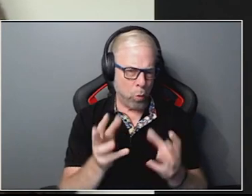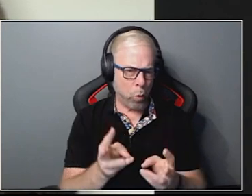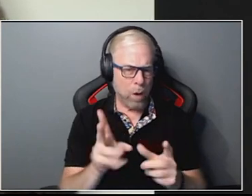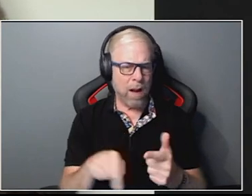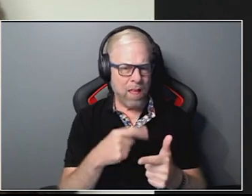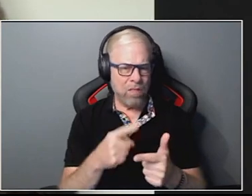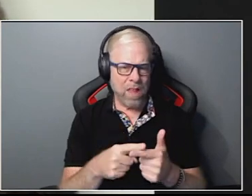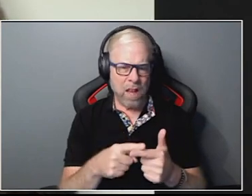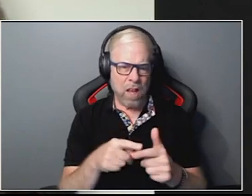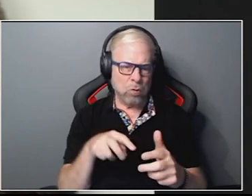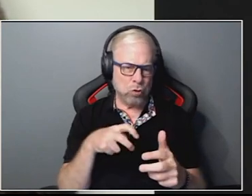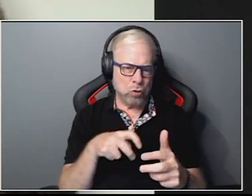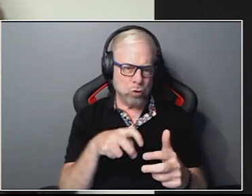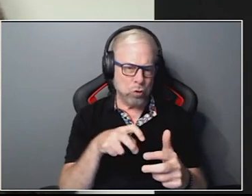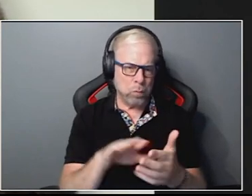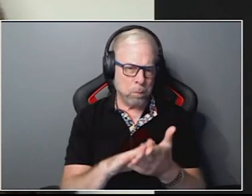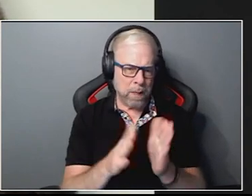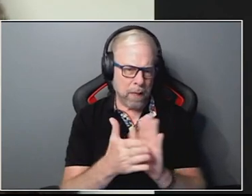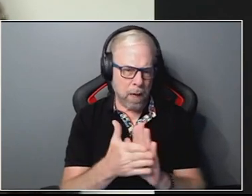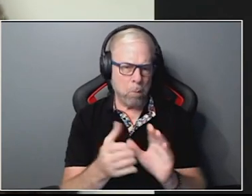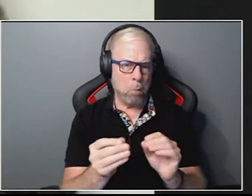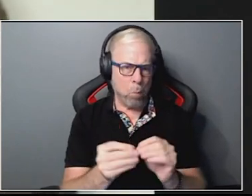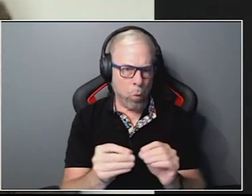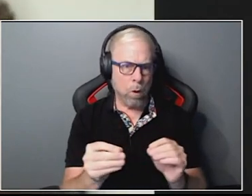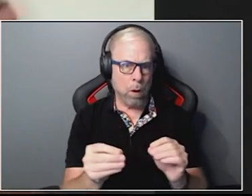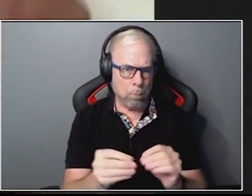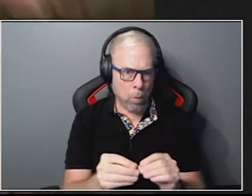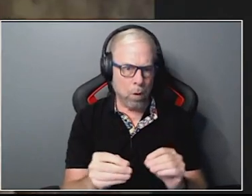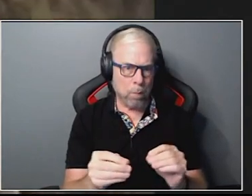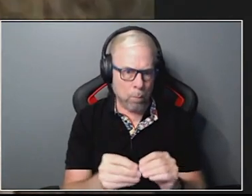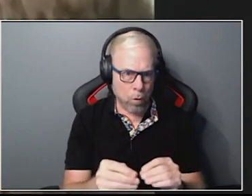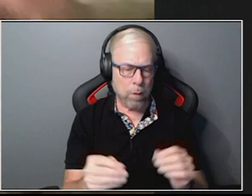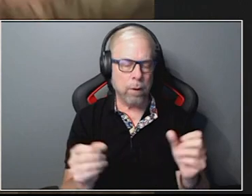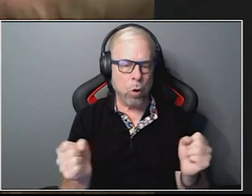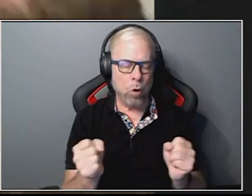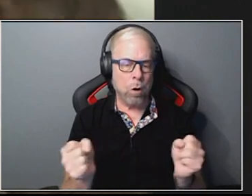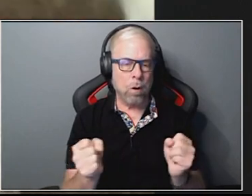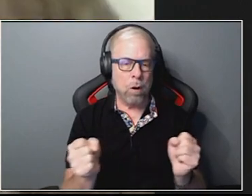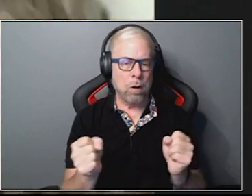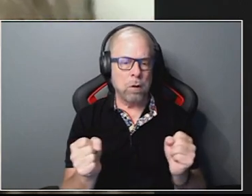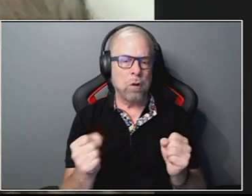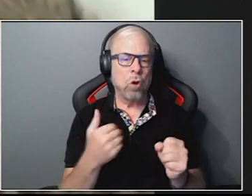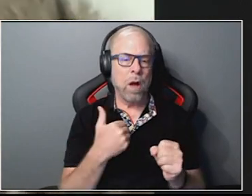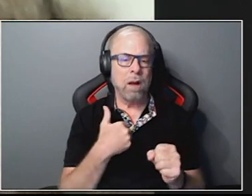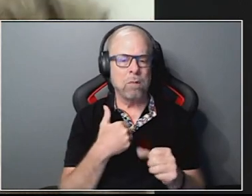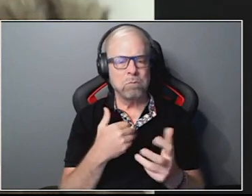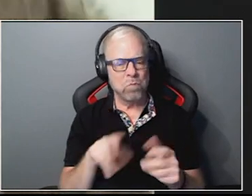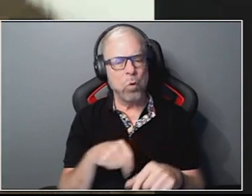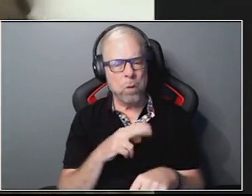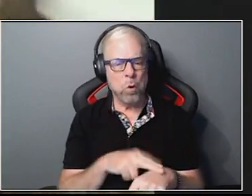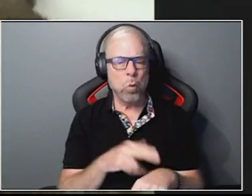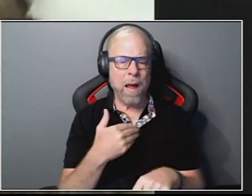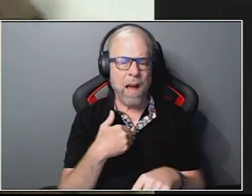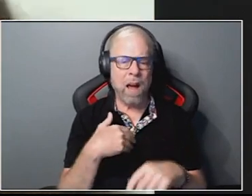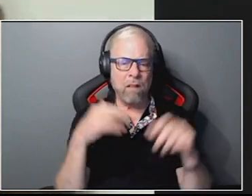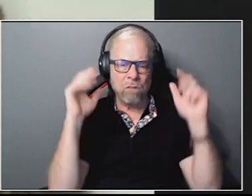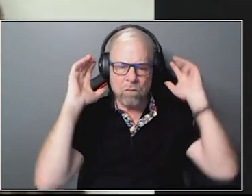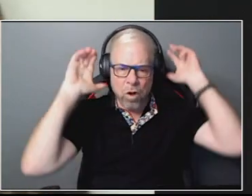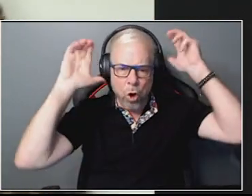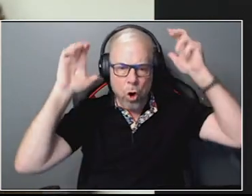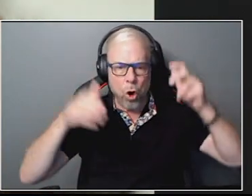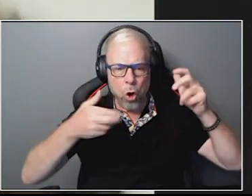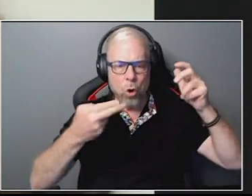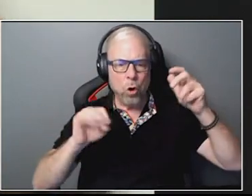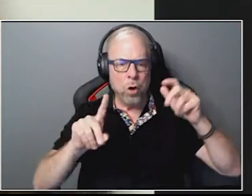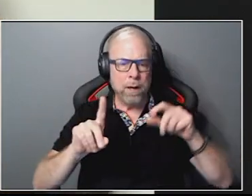got. And it was absolutely, you would have, normally you would have a hood that would cover your face.